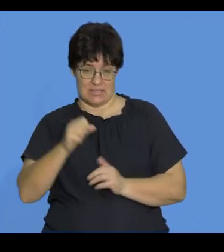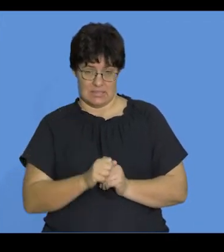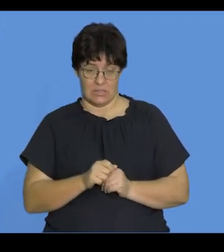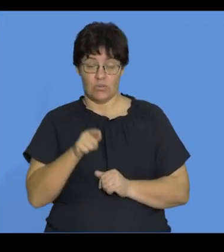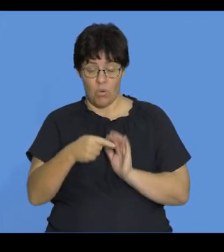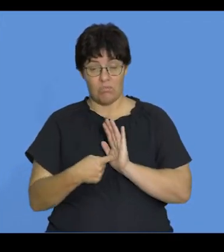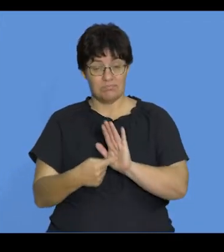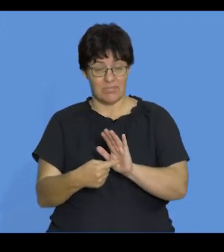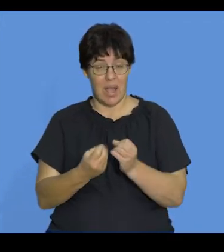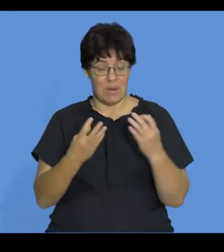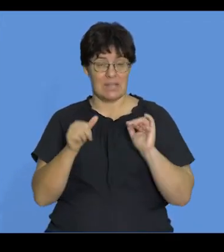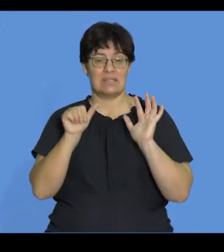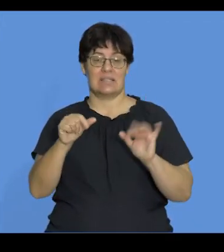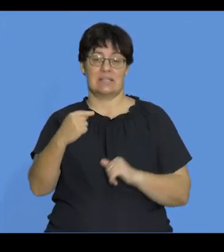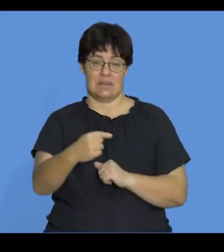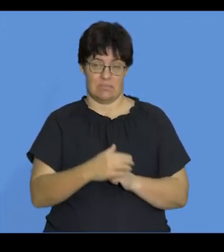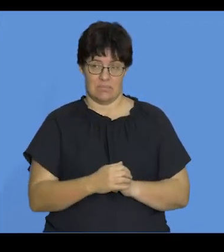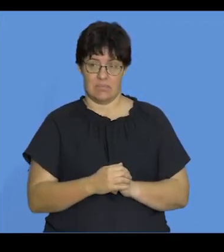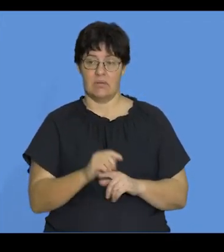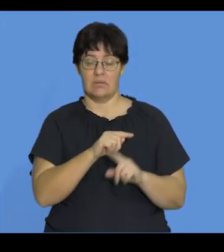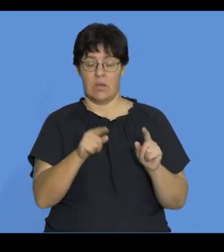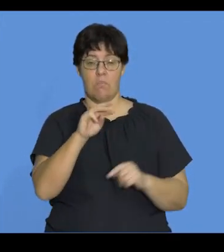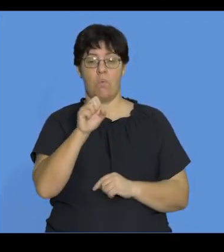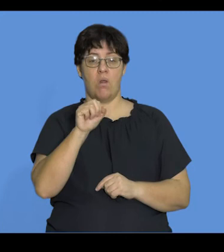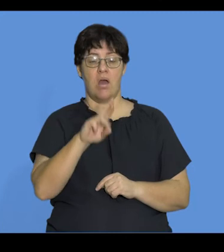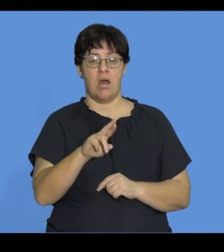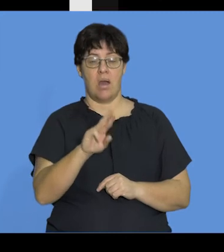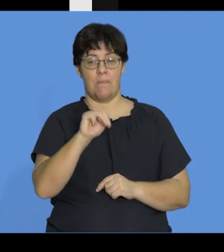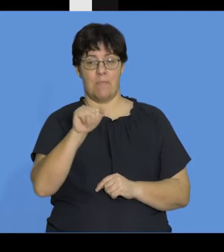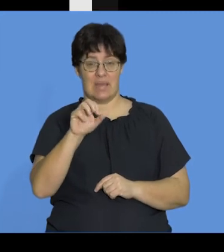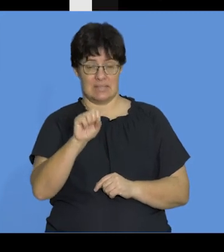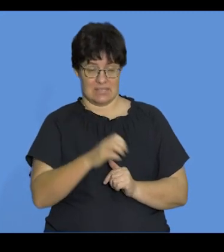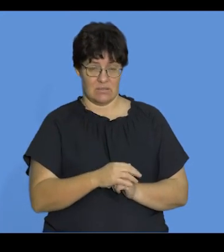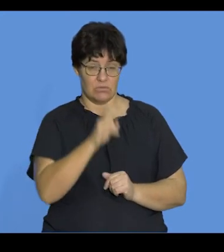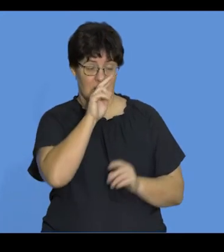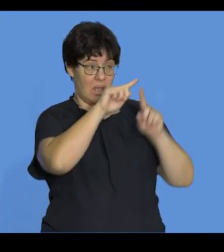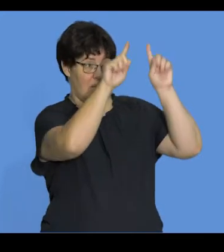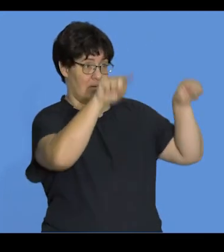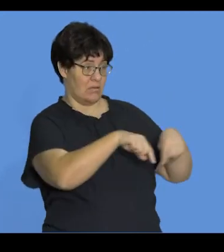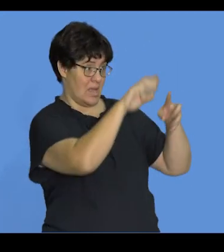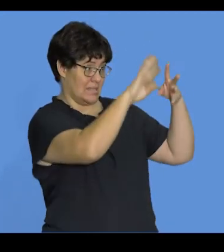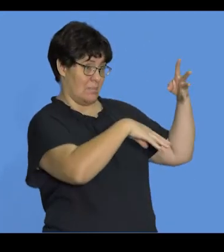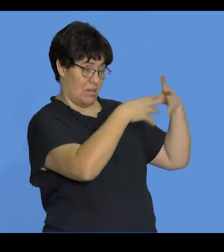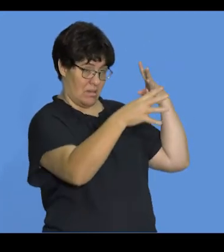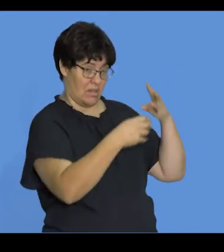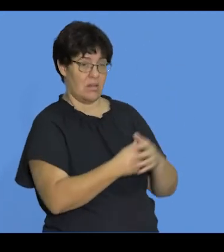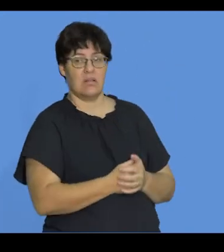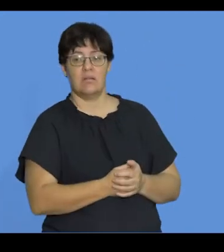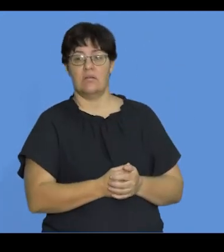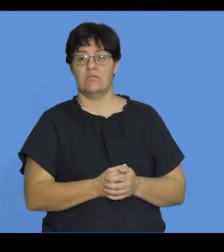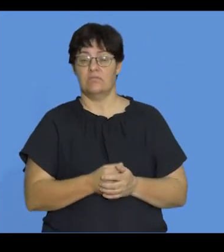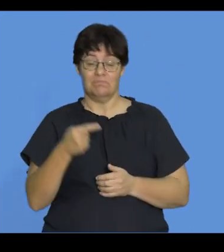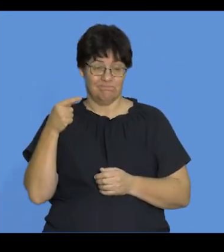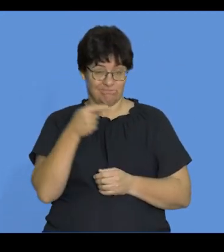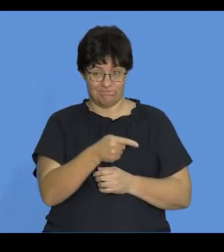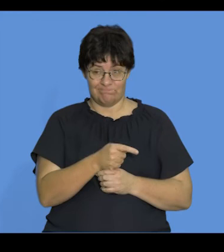grams, right, divided by the molar mass. So if we go to our periodic table for potassium sulfate,